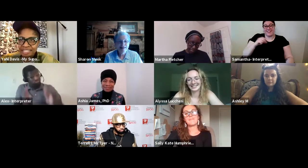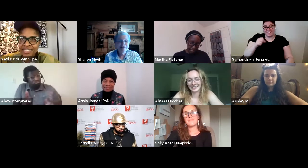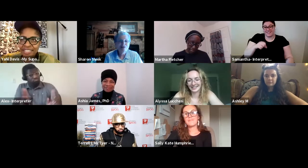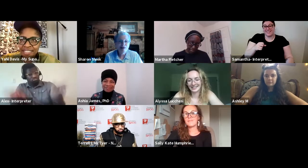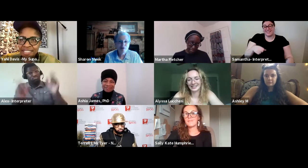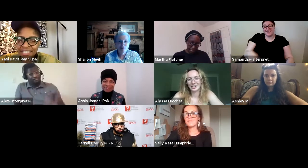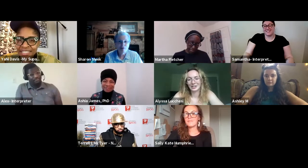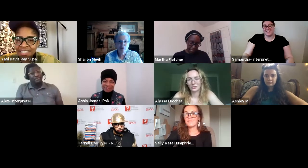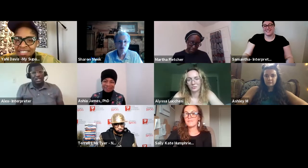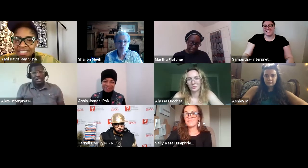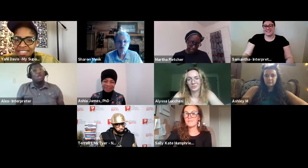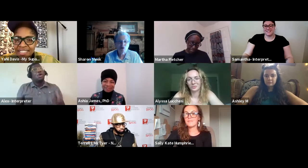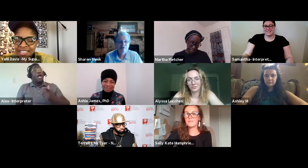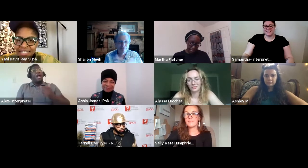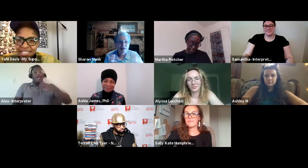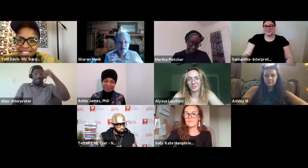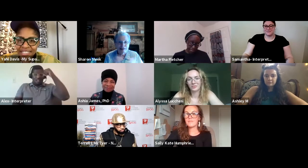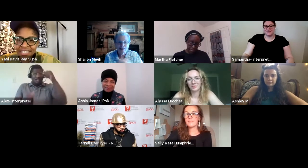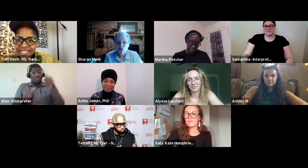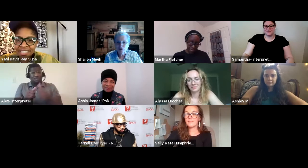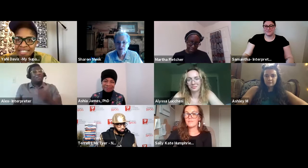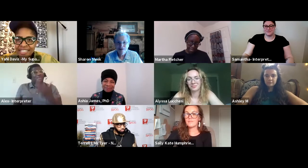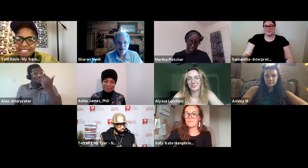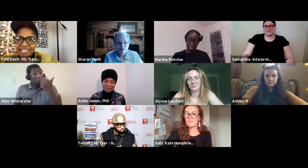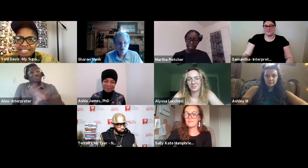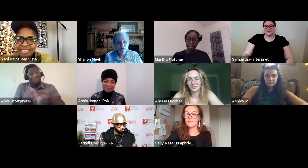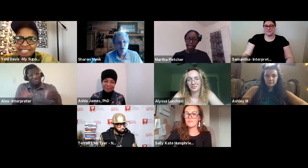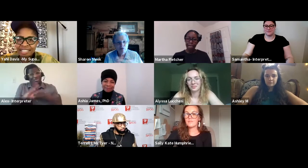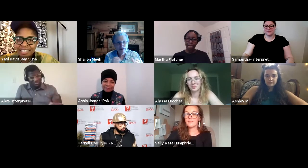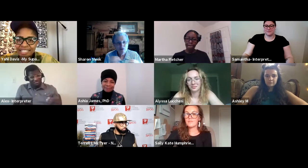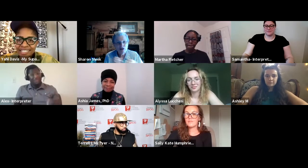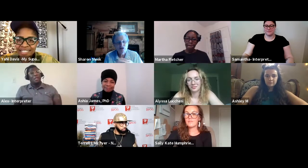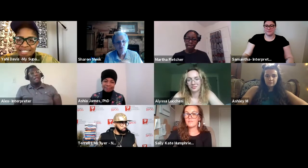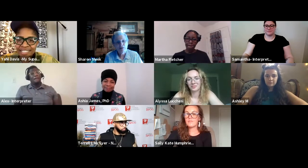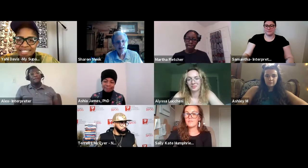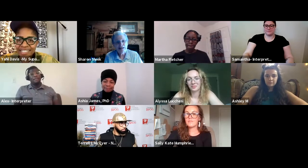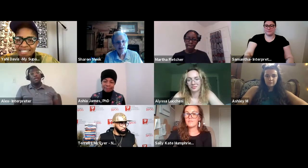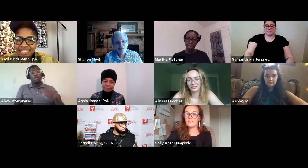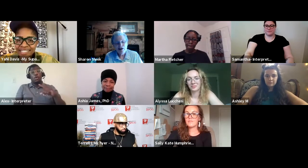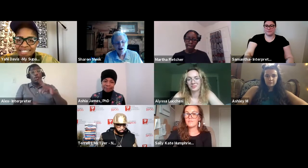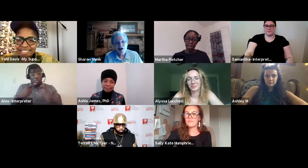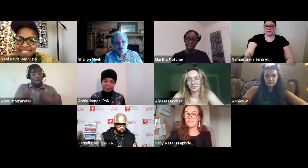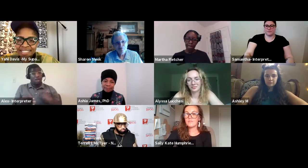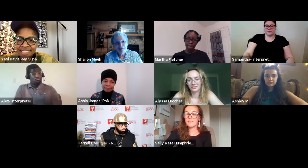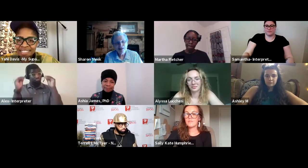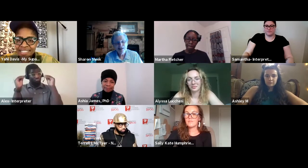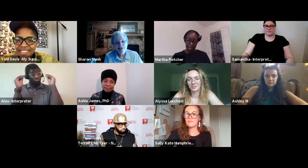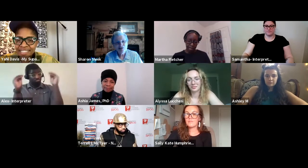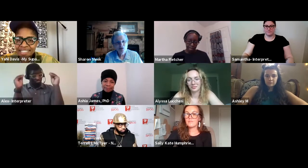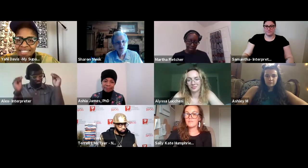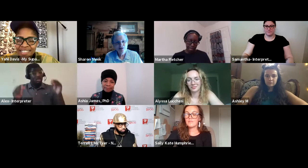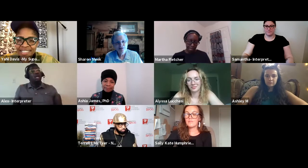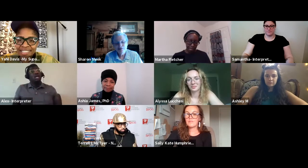of the things that I remember that was one of the funny things was when I was teaching PE, the